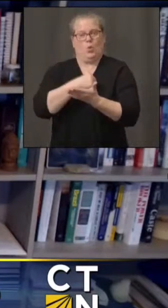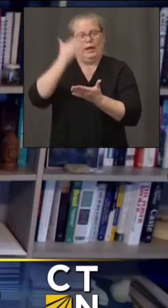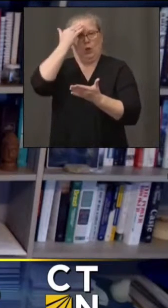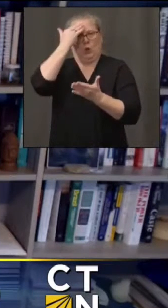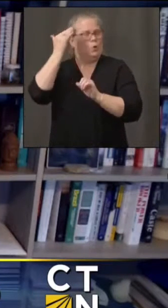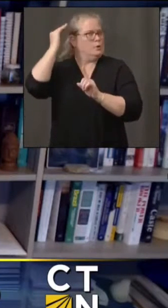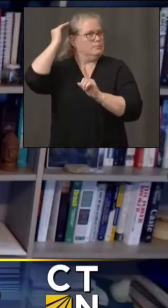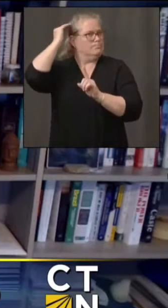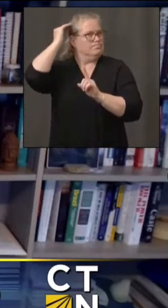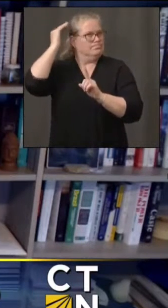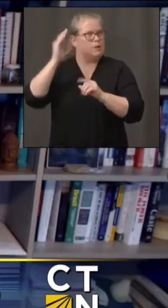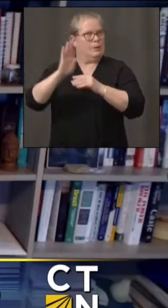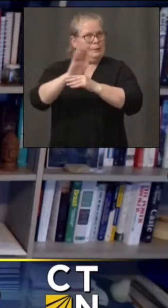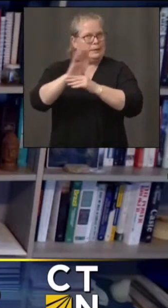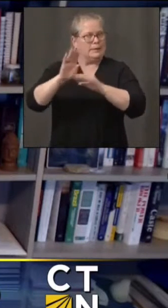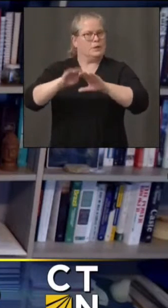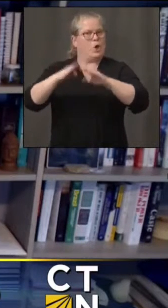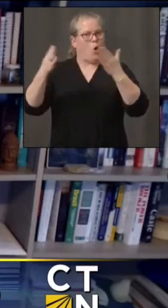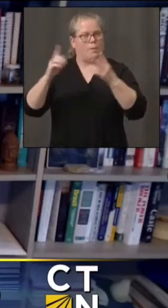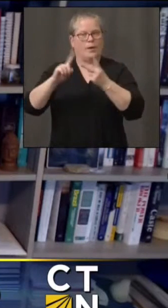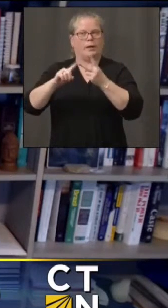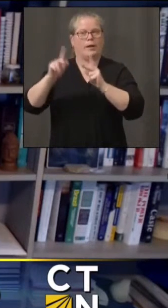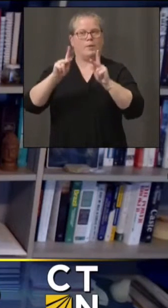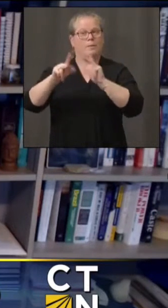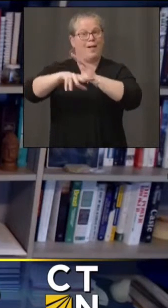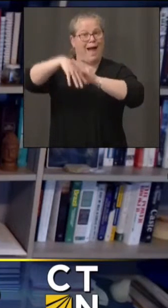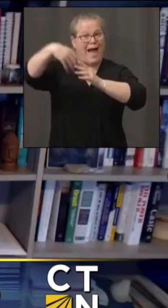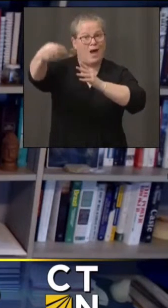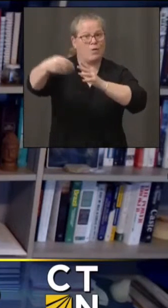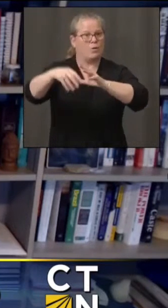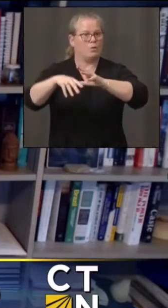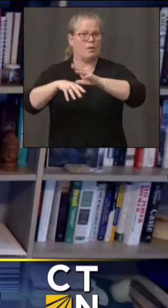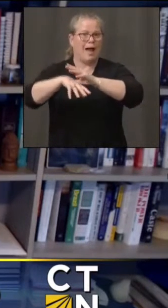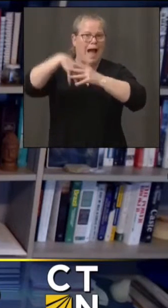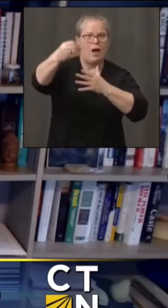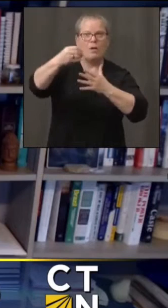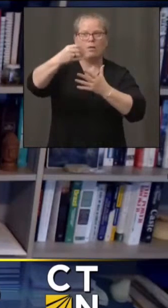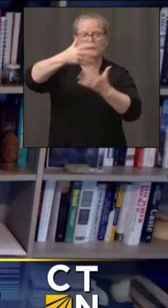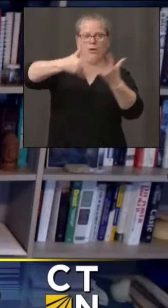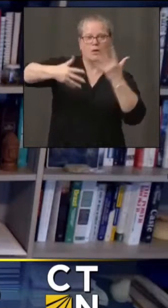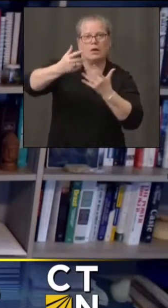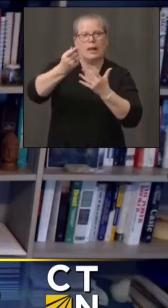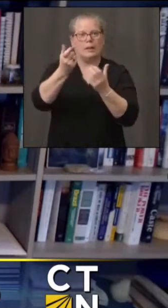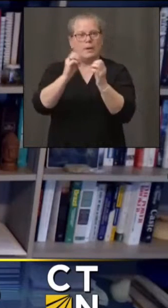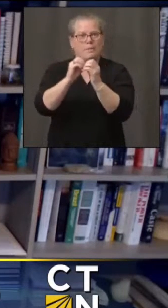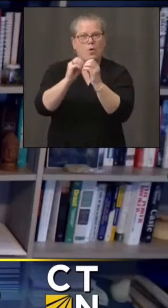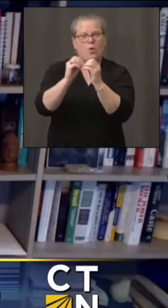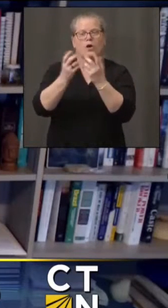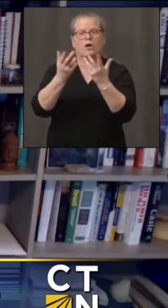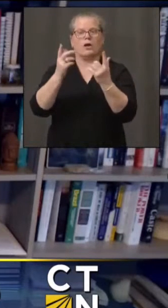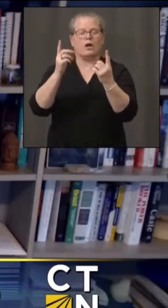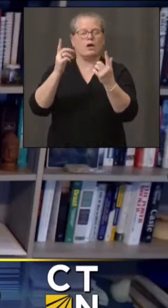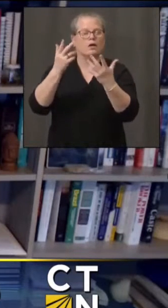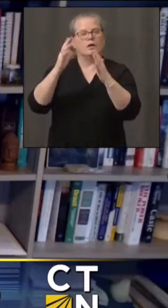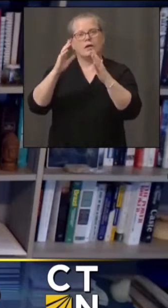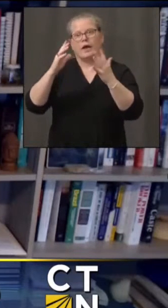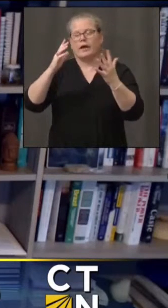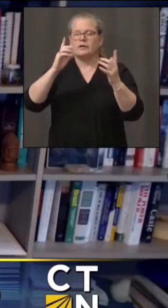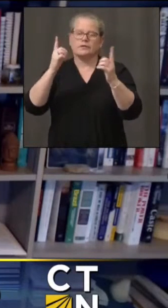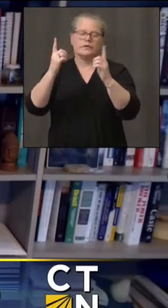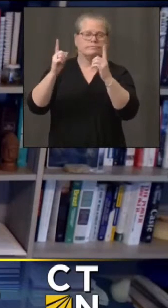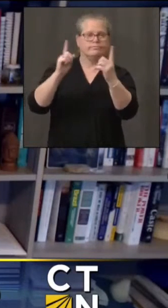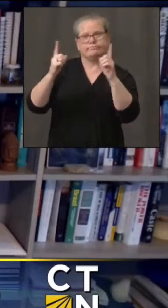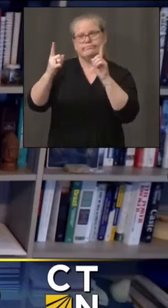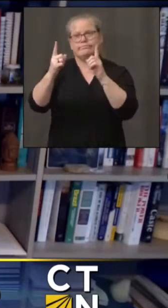society, as we're having more contacts, that we are going to have high rates. are higher rates than what we